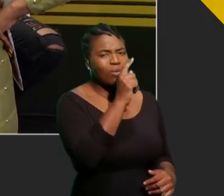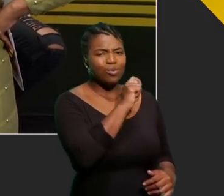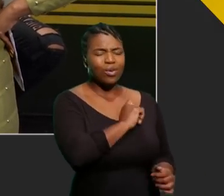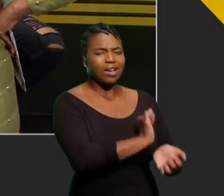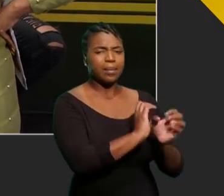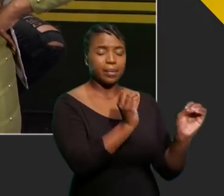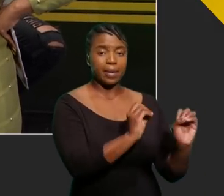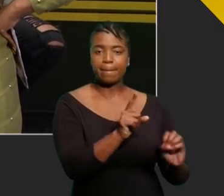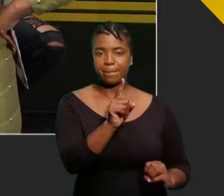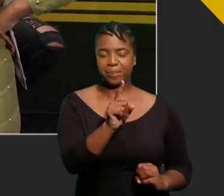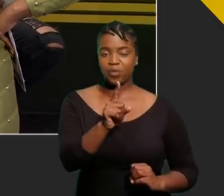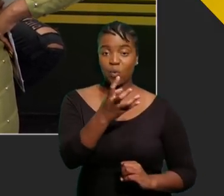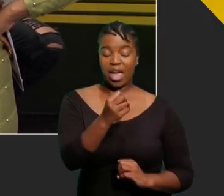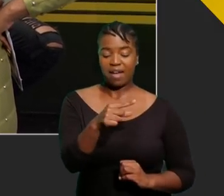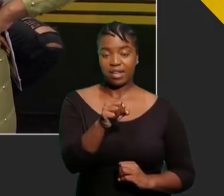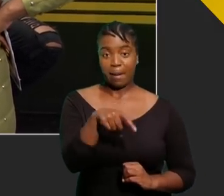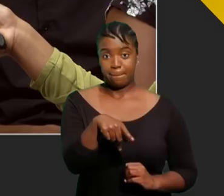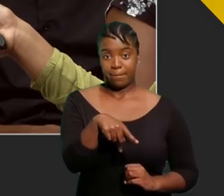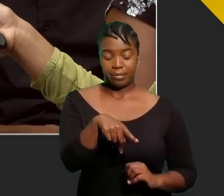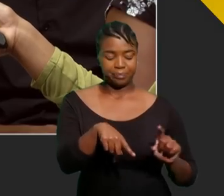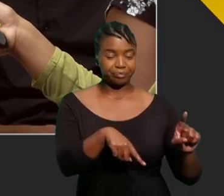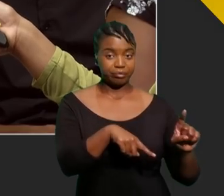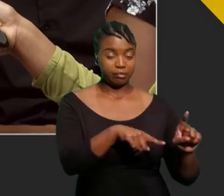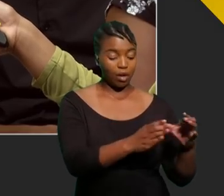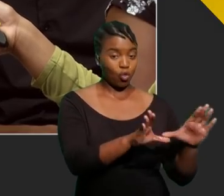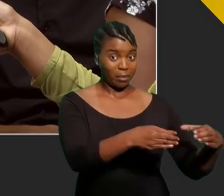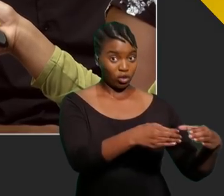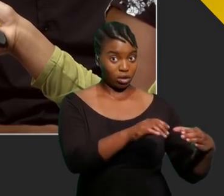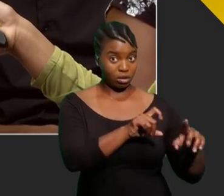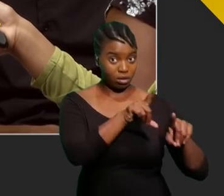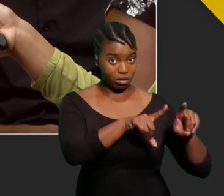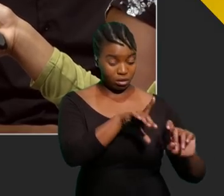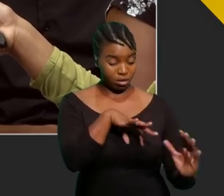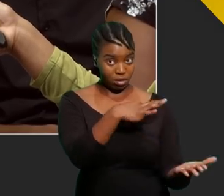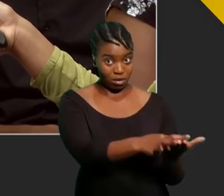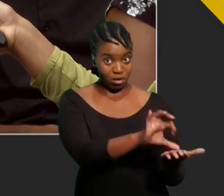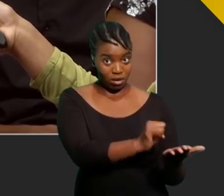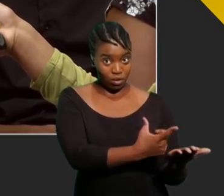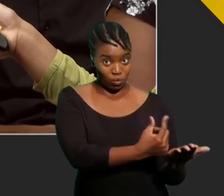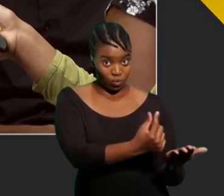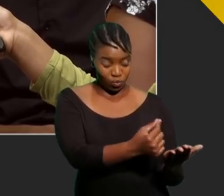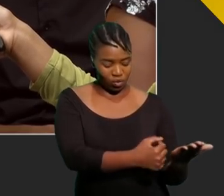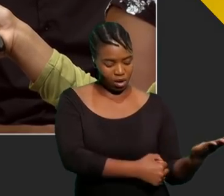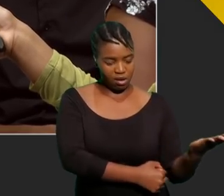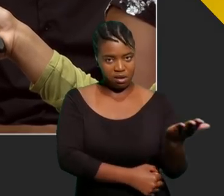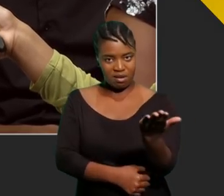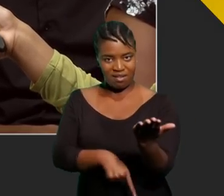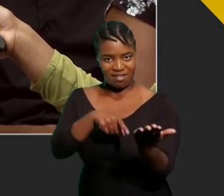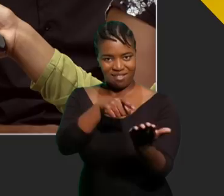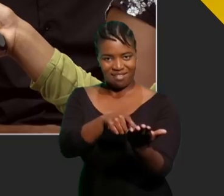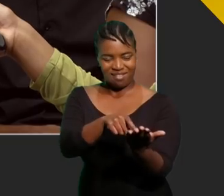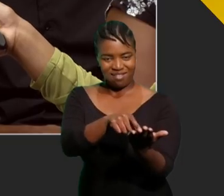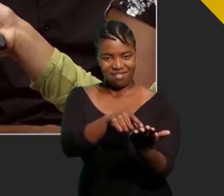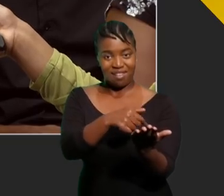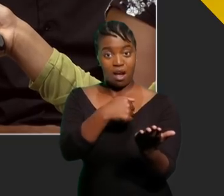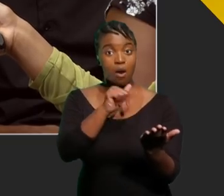prosecuted? So there's a gap between the recommendation and actual prosecution. Yeah. That is not where the commission comes in